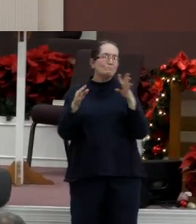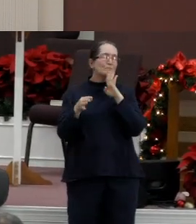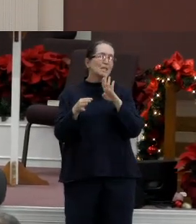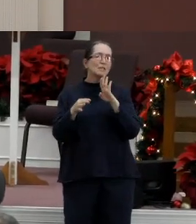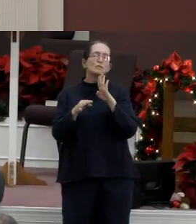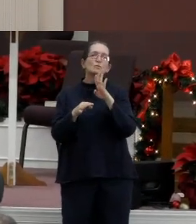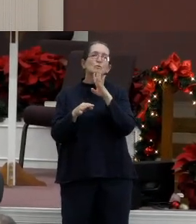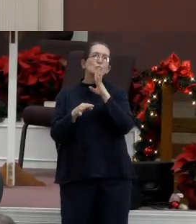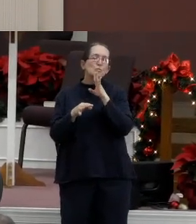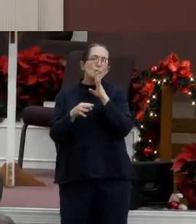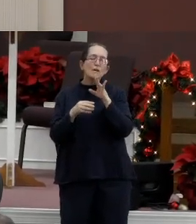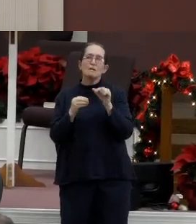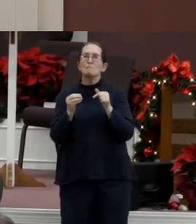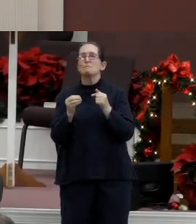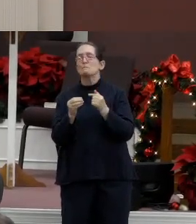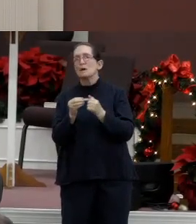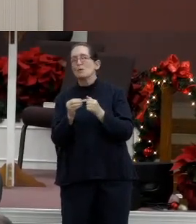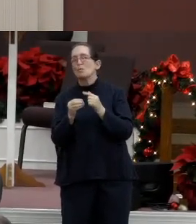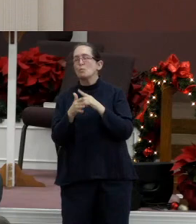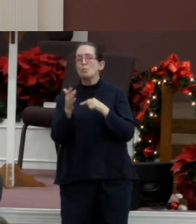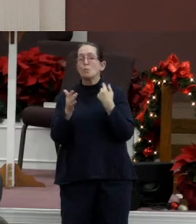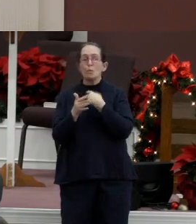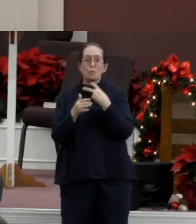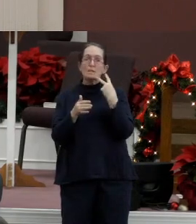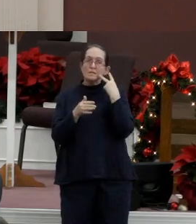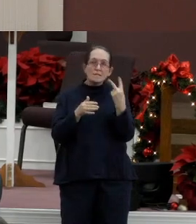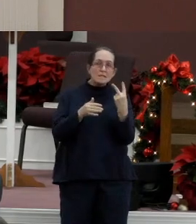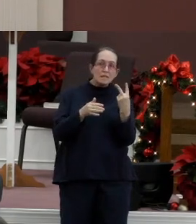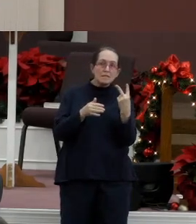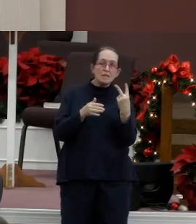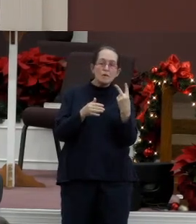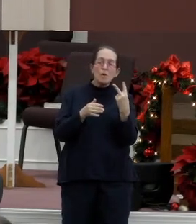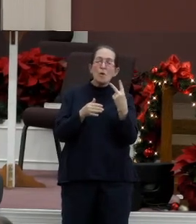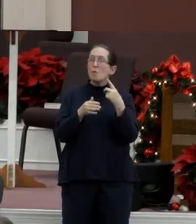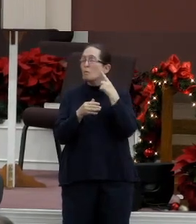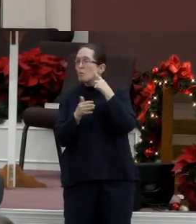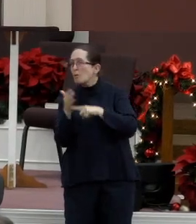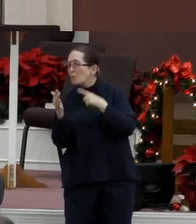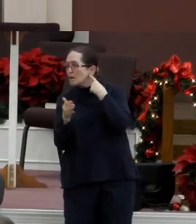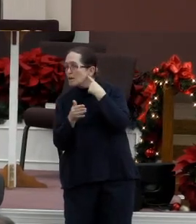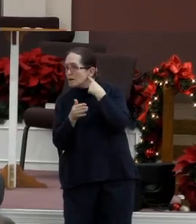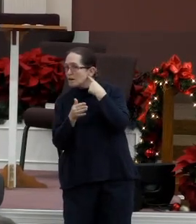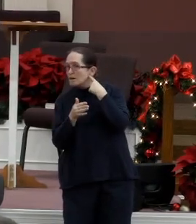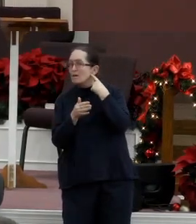talking about what we see, what we hear,